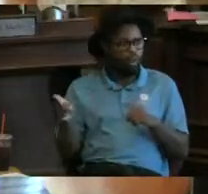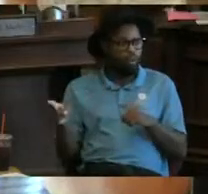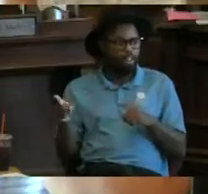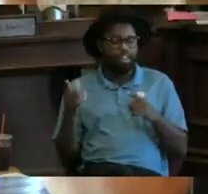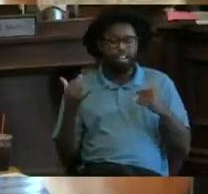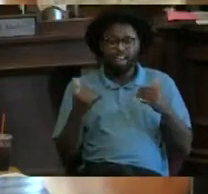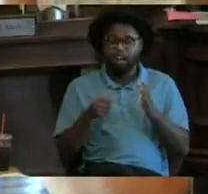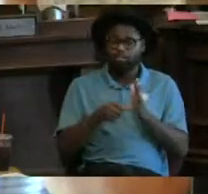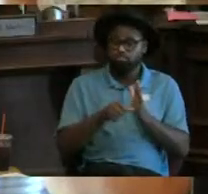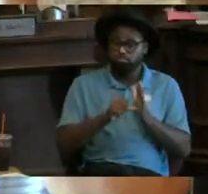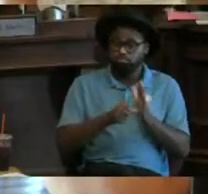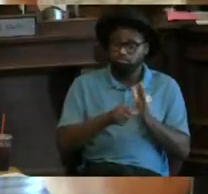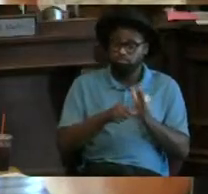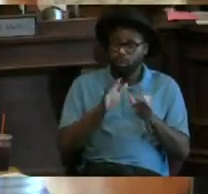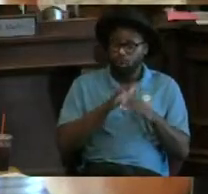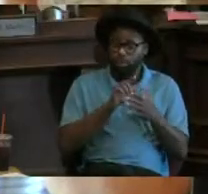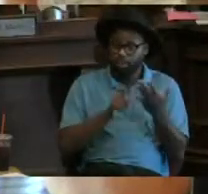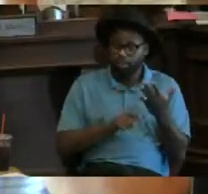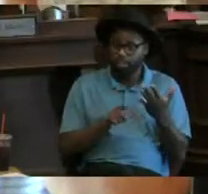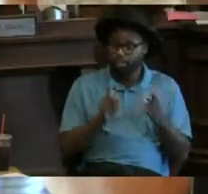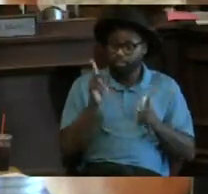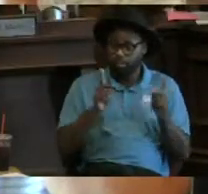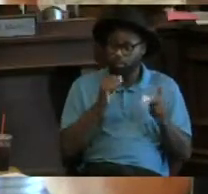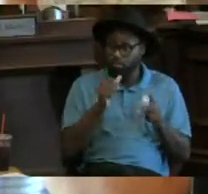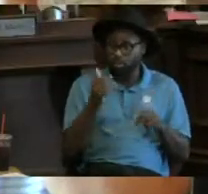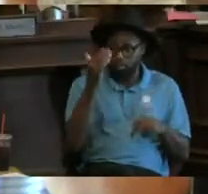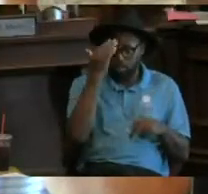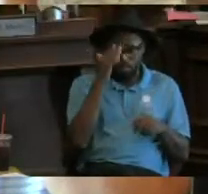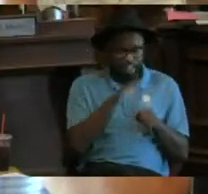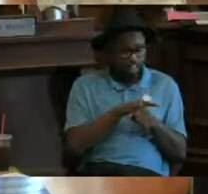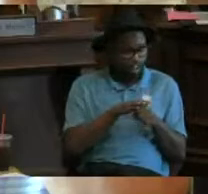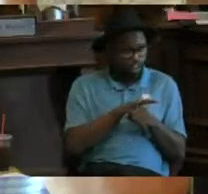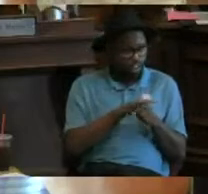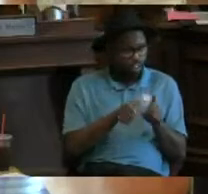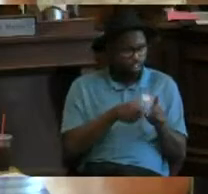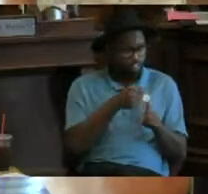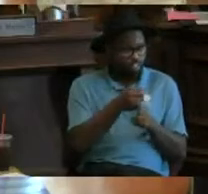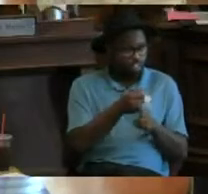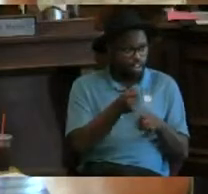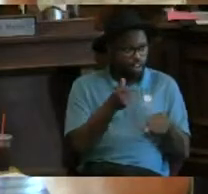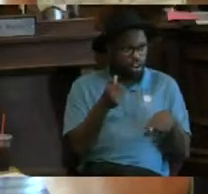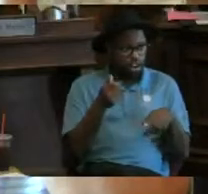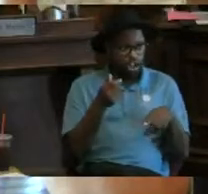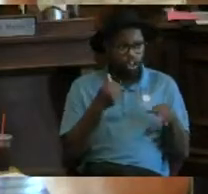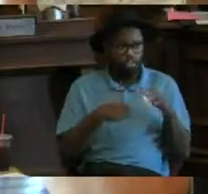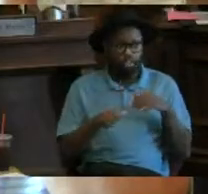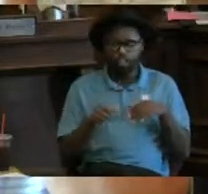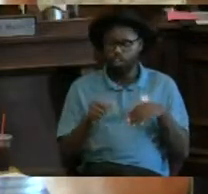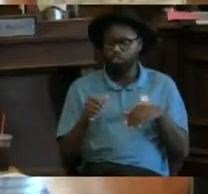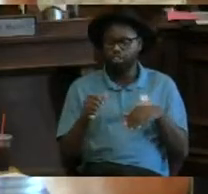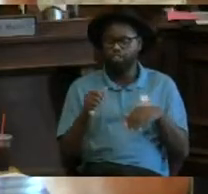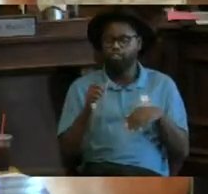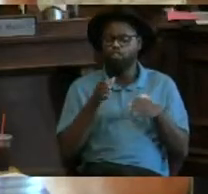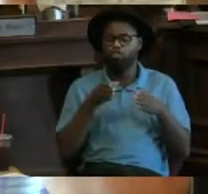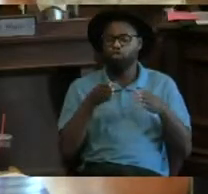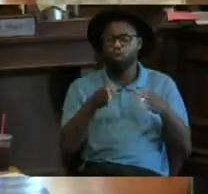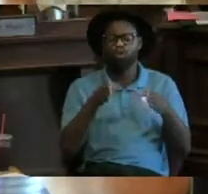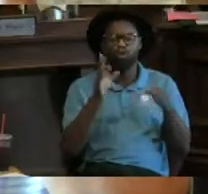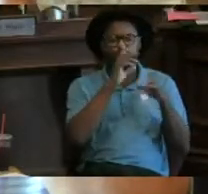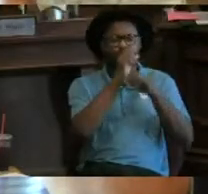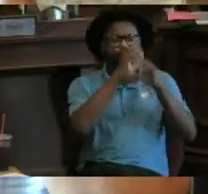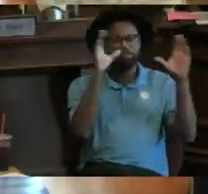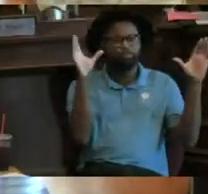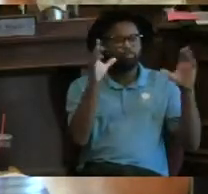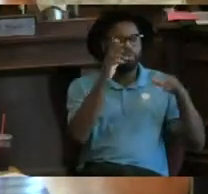putting an emphasis on these, and for those who aren't aware, an areaway is effectively your basement that goes out underneath the roadway. So if you picture,